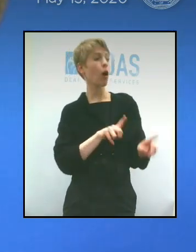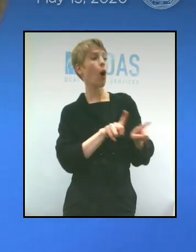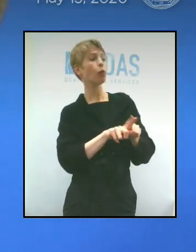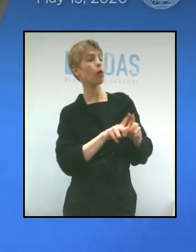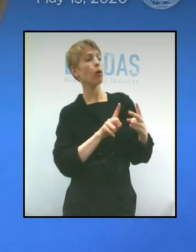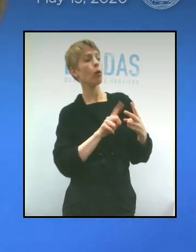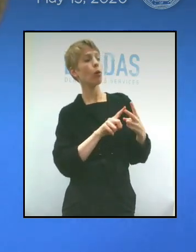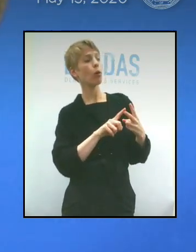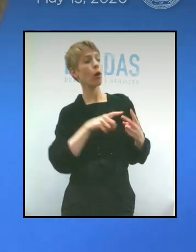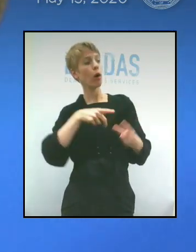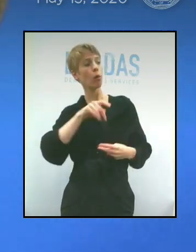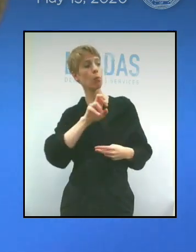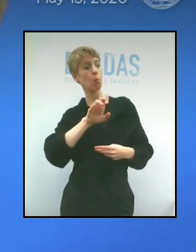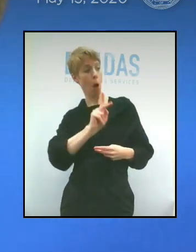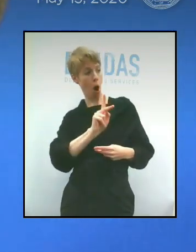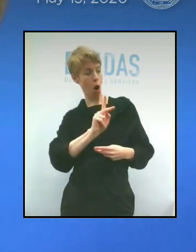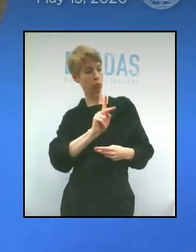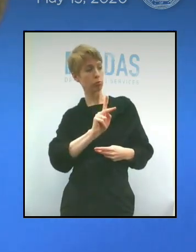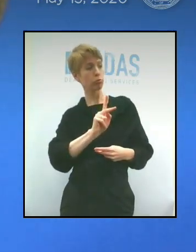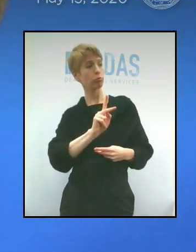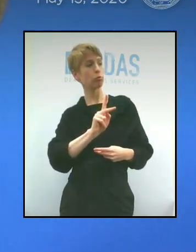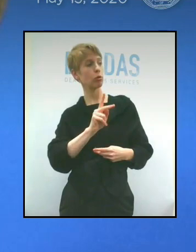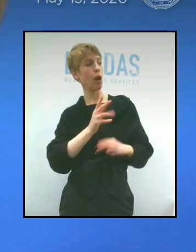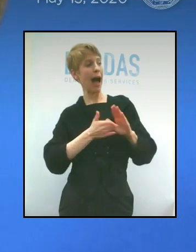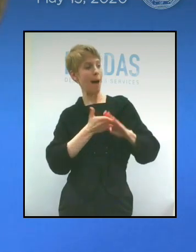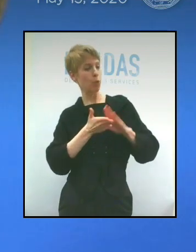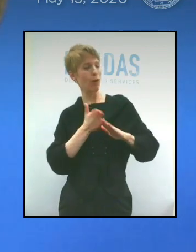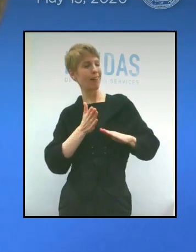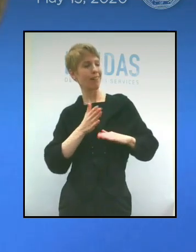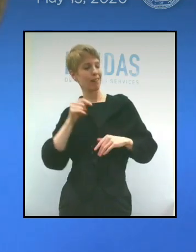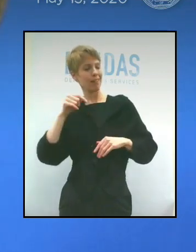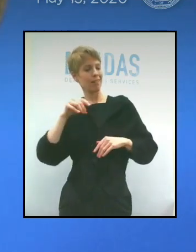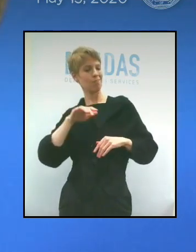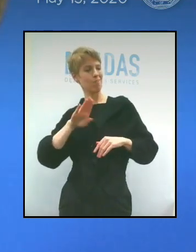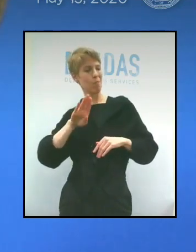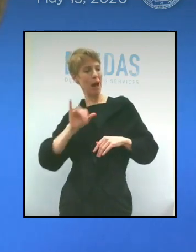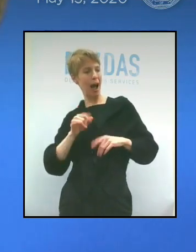when will parks operated by the county be open for camping?